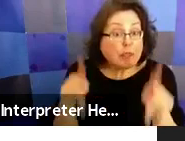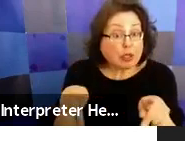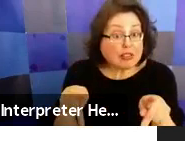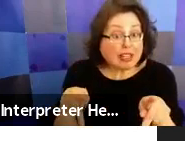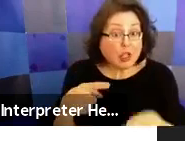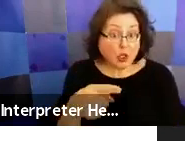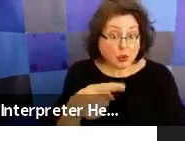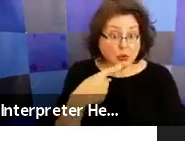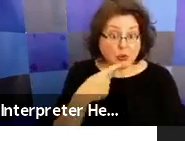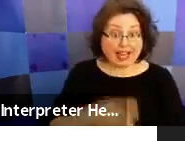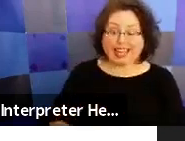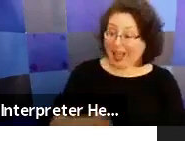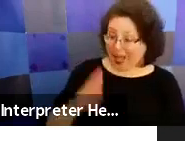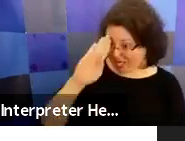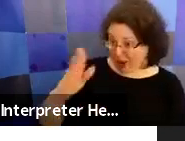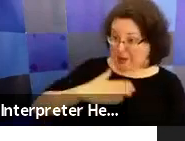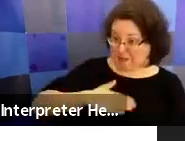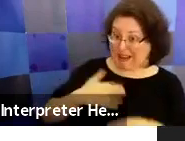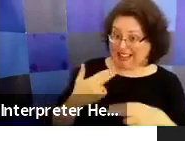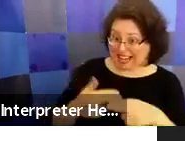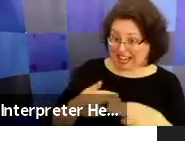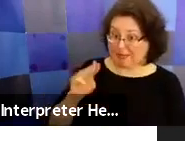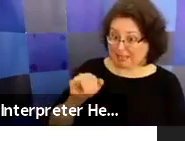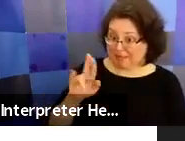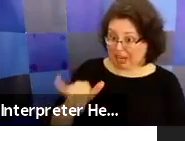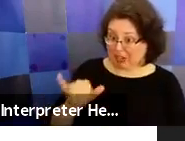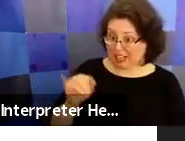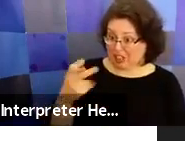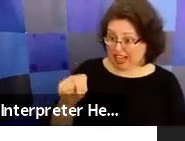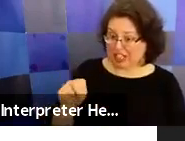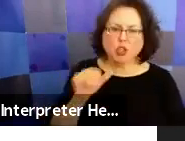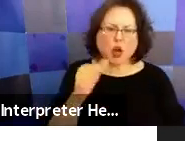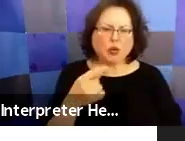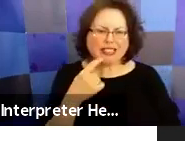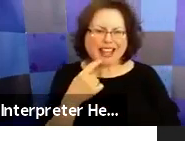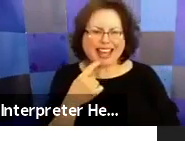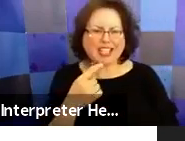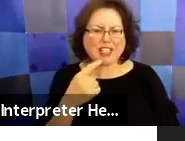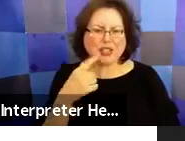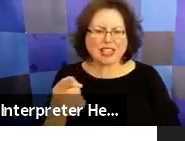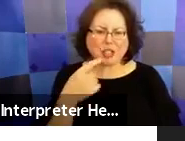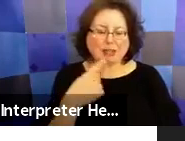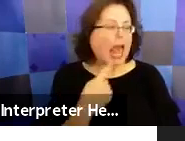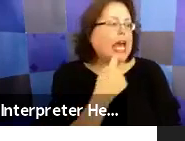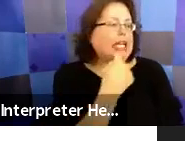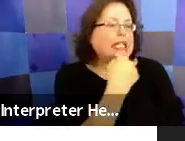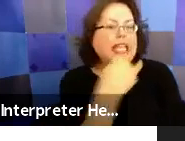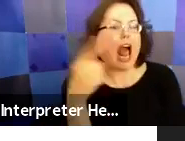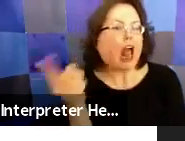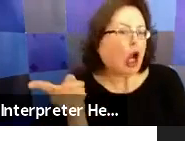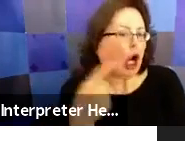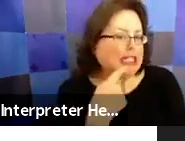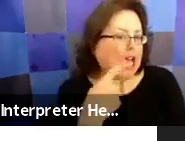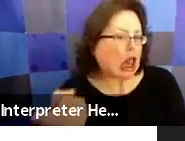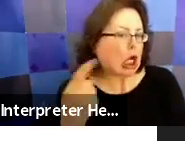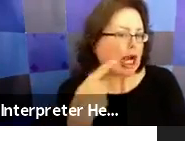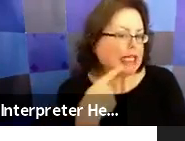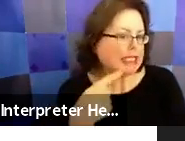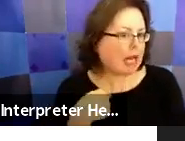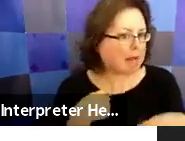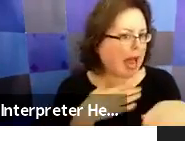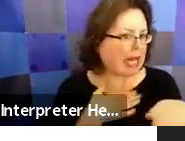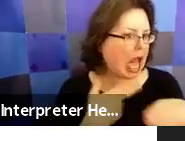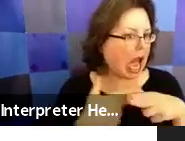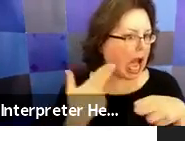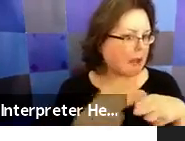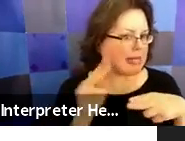say, "Hello, my name is Mary Jane." You don't say to the interpreter, "Tell her that I said my name is Mary Jane,"